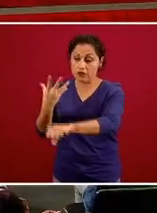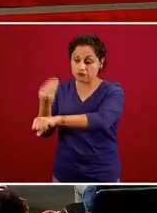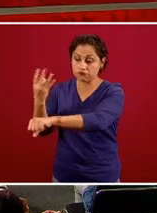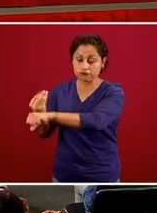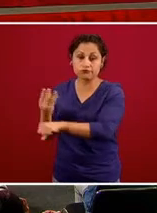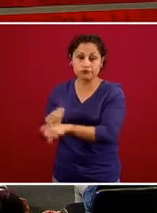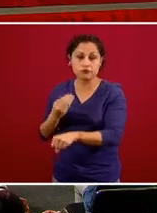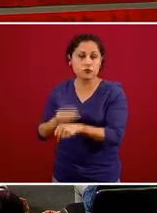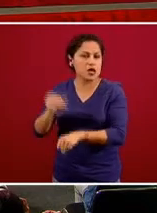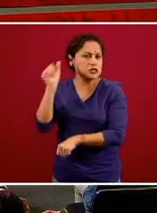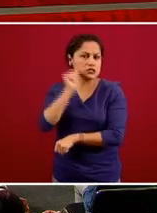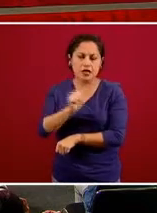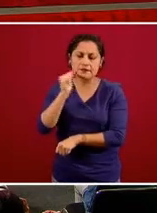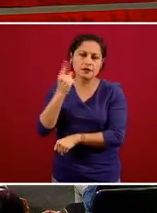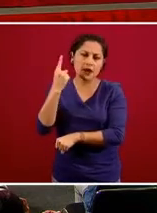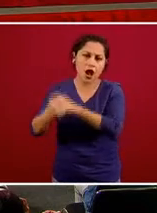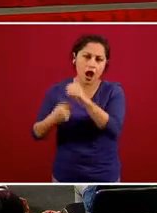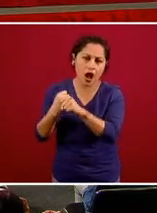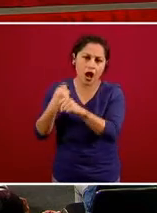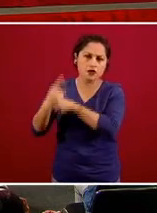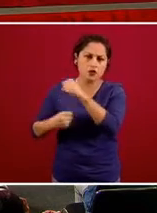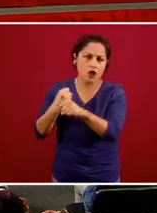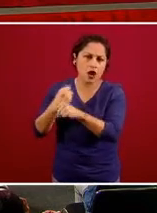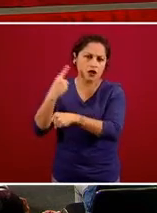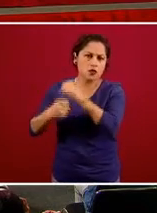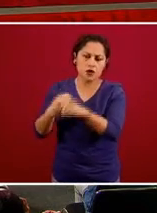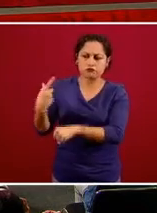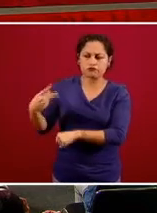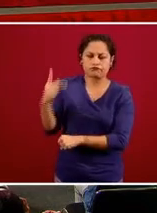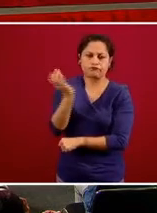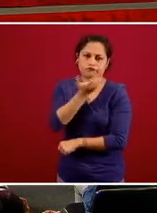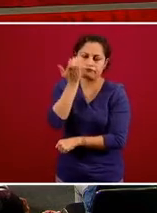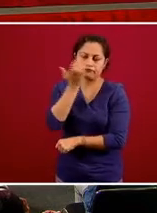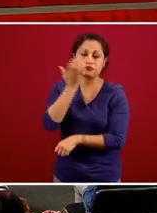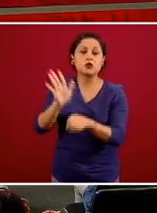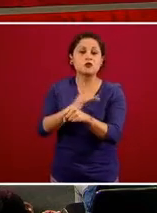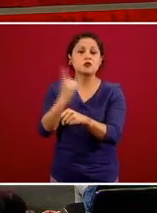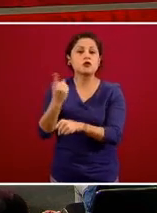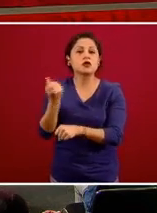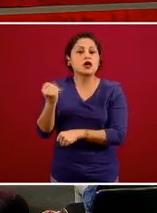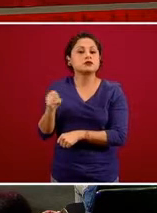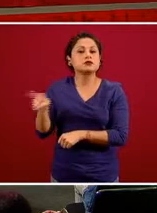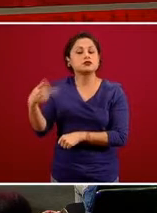Few people know this, but the INER, the National Institute for Respiratory Disease,